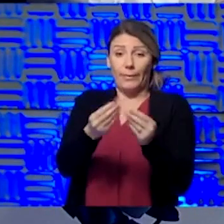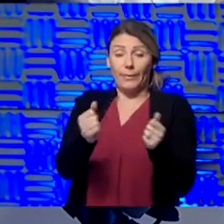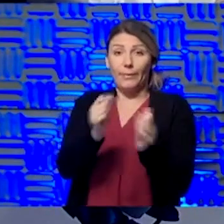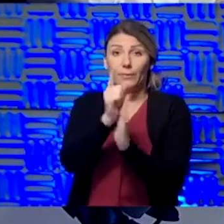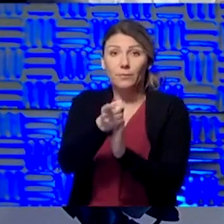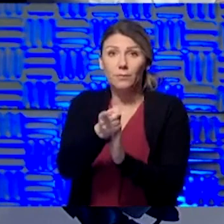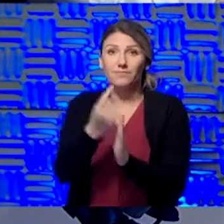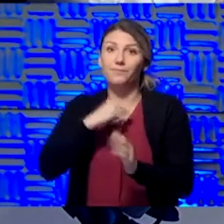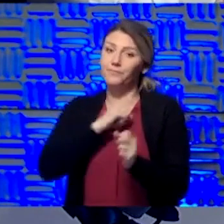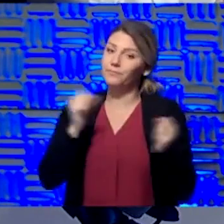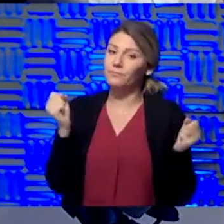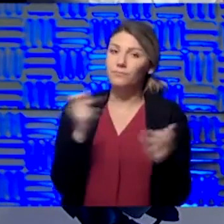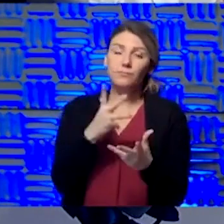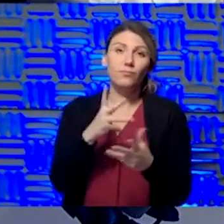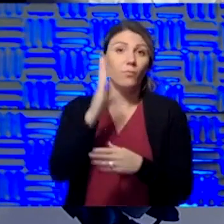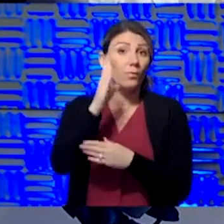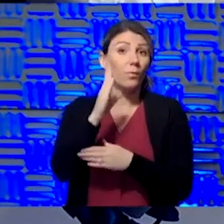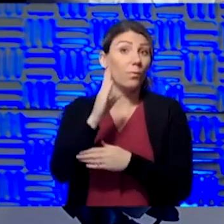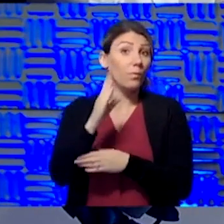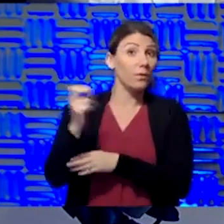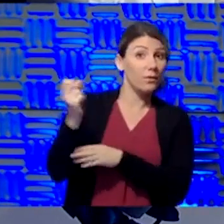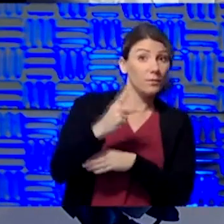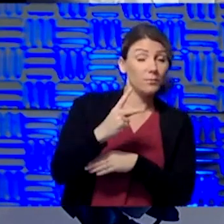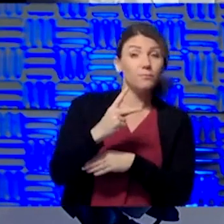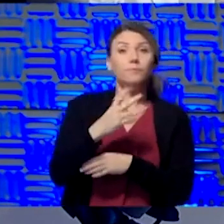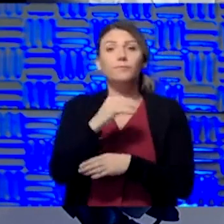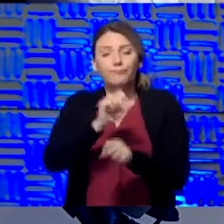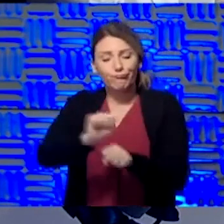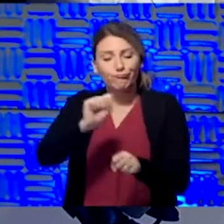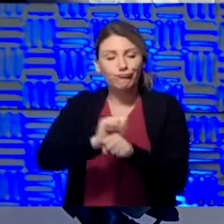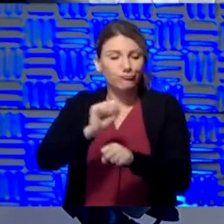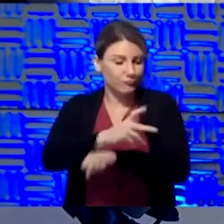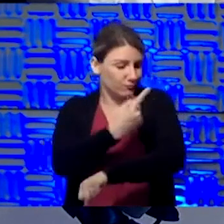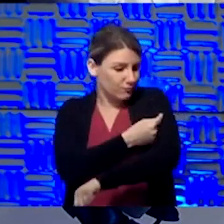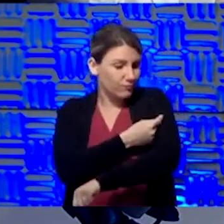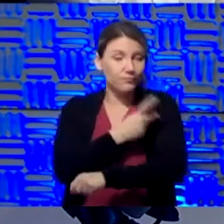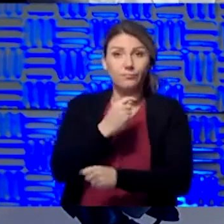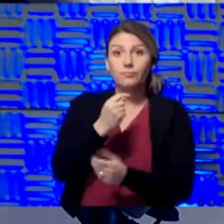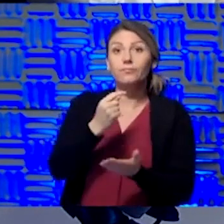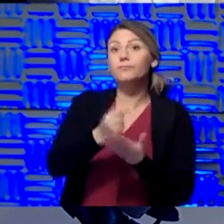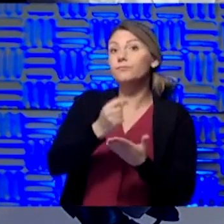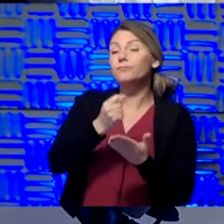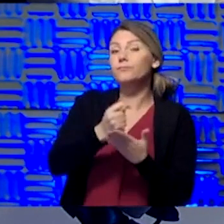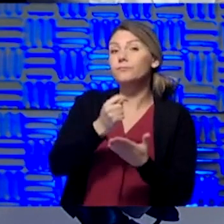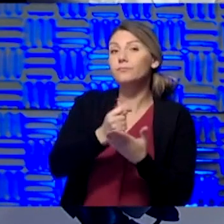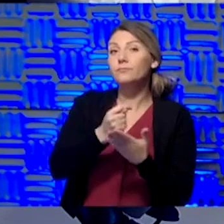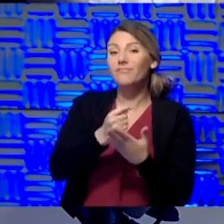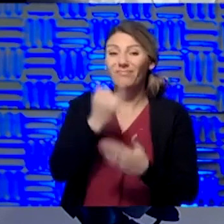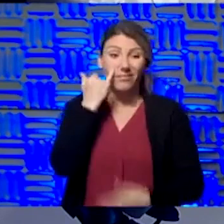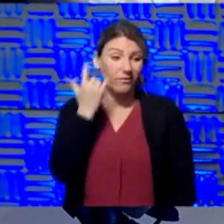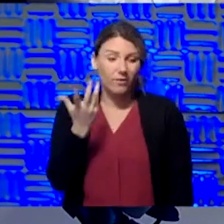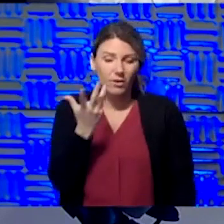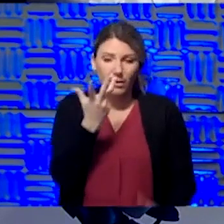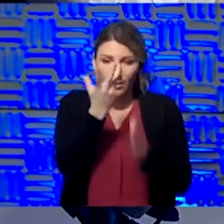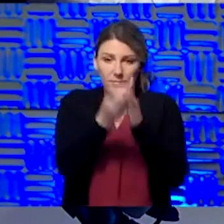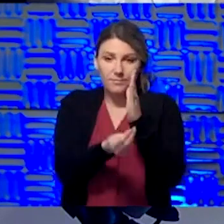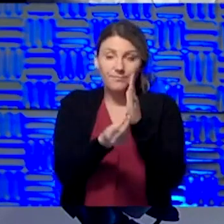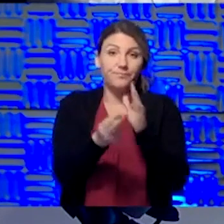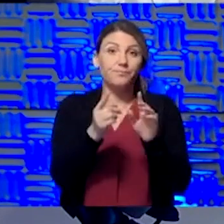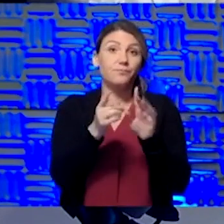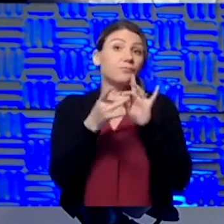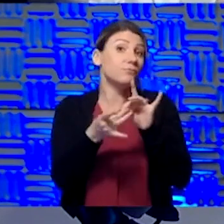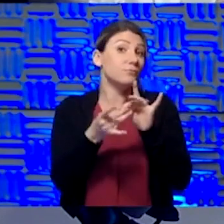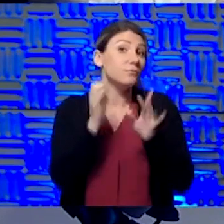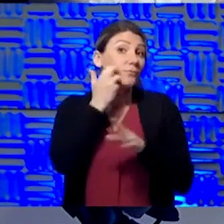it could come back. But that gives us more time to work on a vaccine and therapy. But whether or not it's going to go away from just because of warm weather is